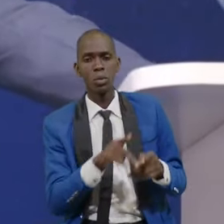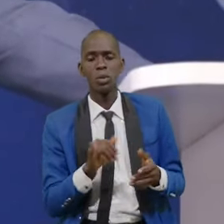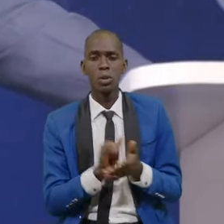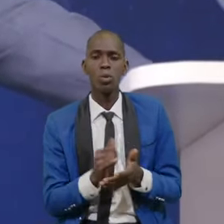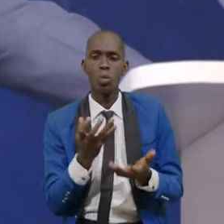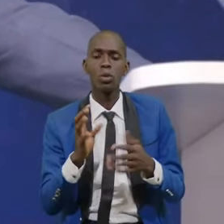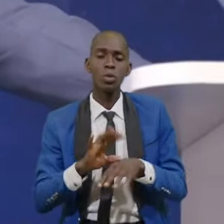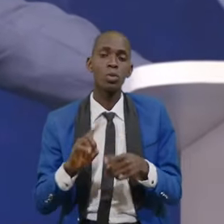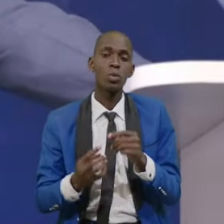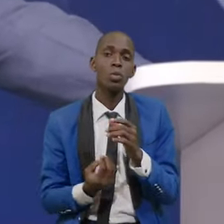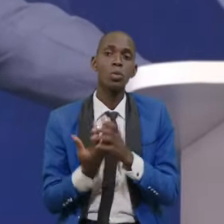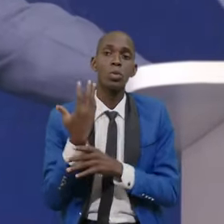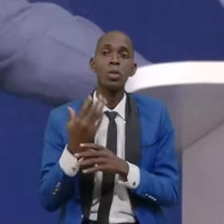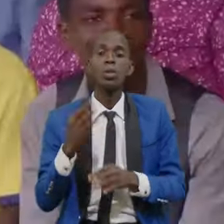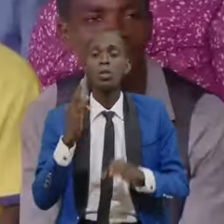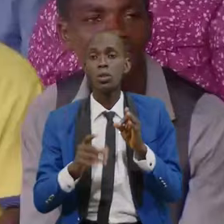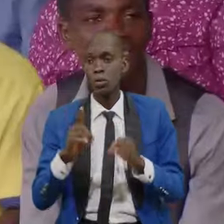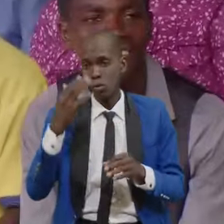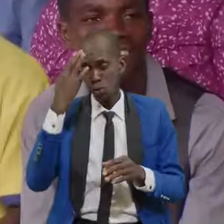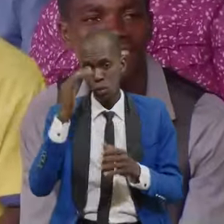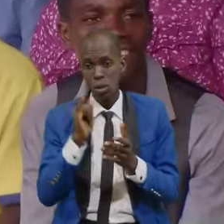you accept what I say, say amen.